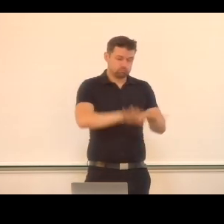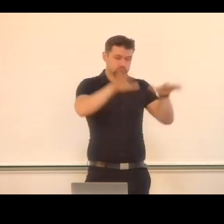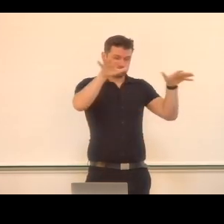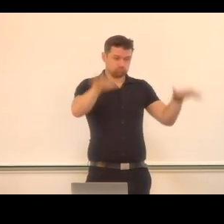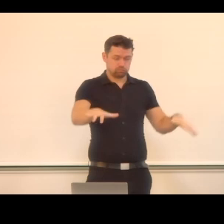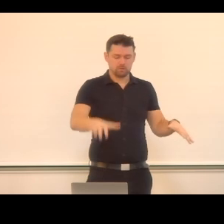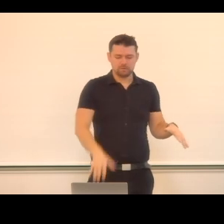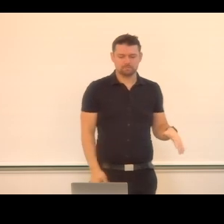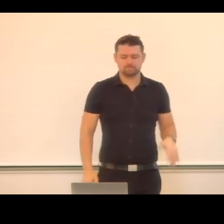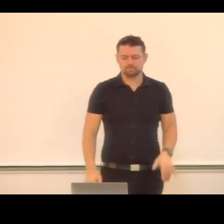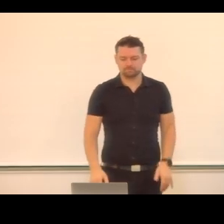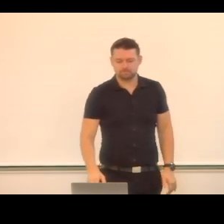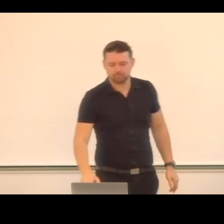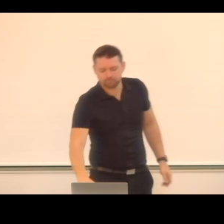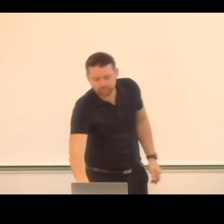the crater.